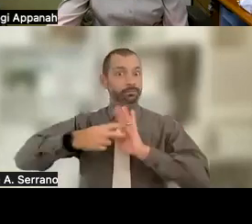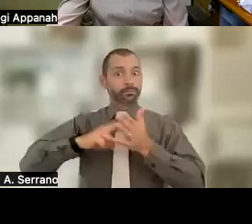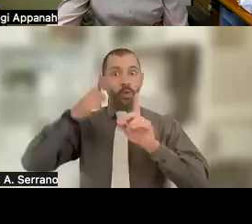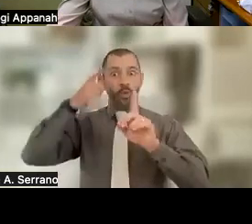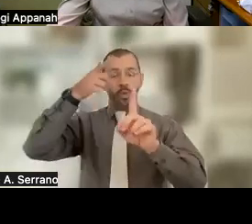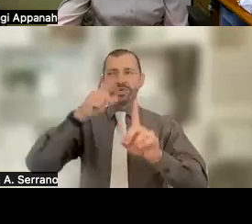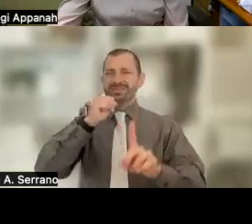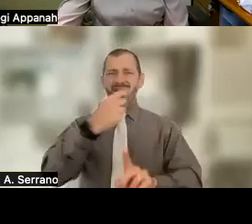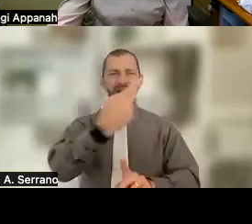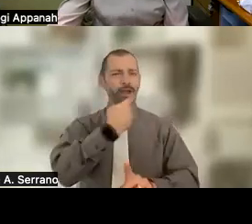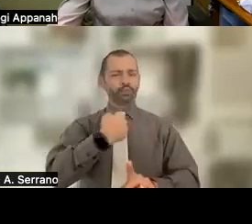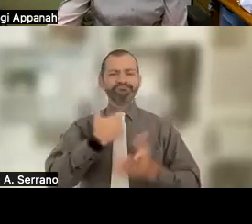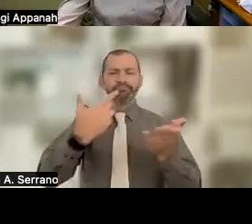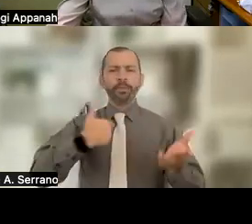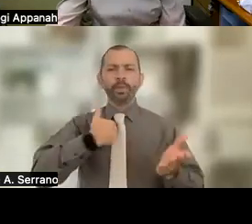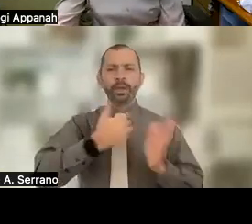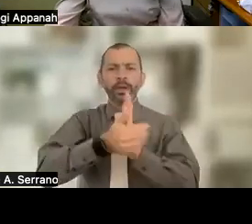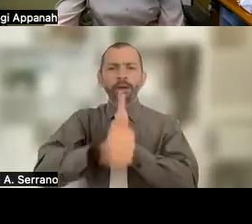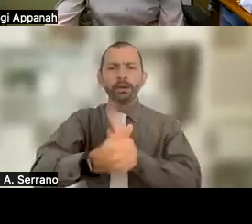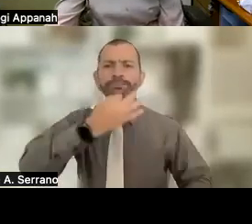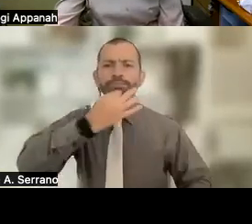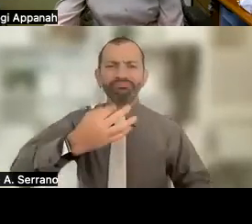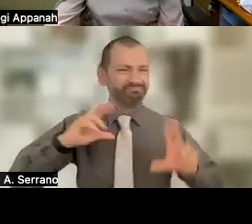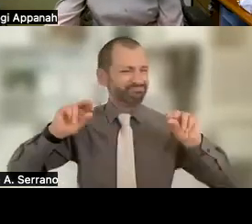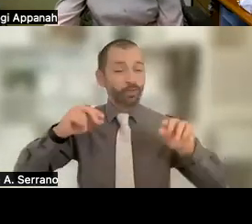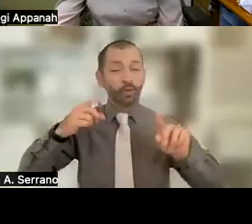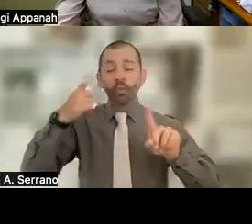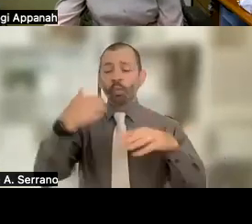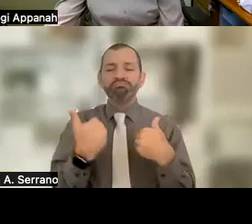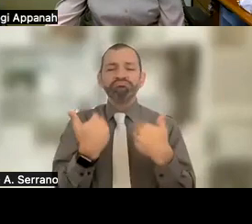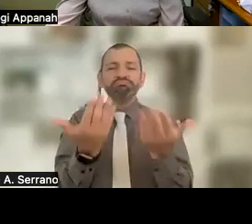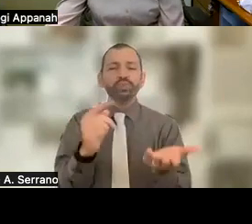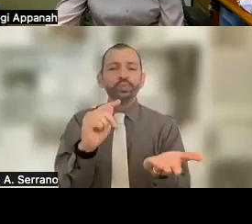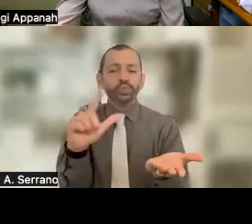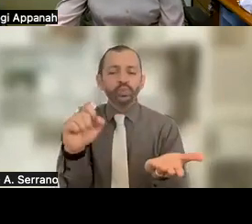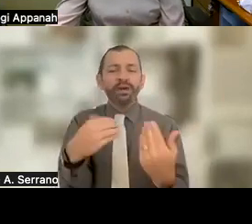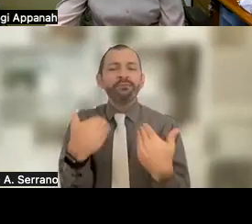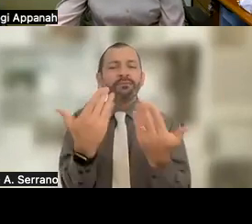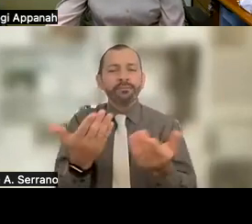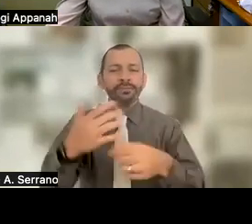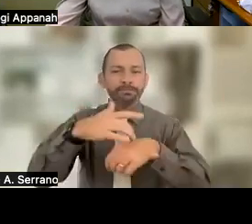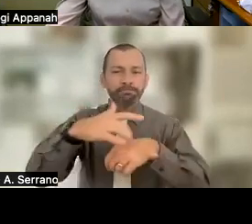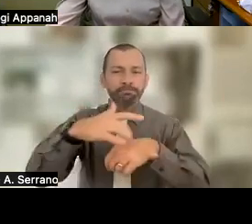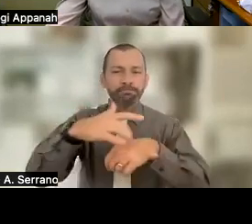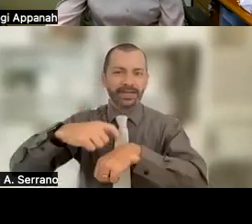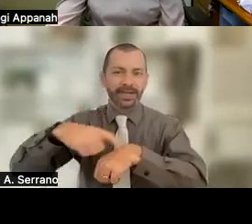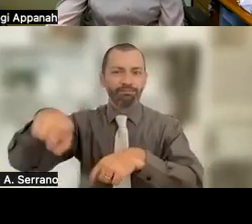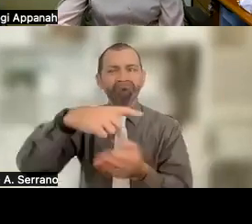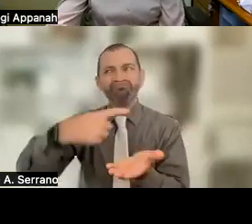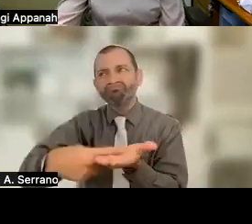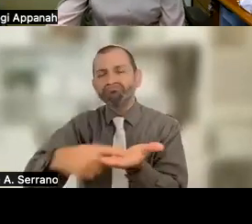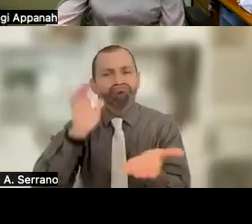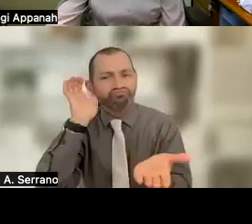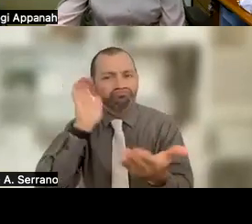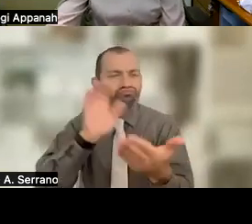So in closing, really the purpose was not for the two of us to share wisdom with you so much as providing this space.